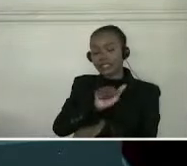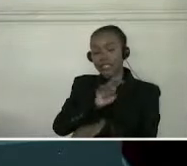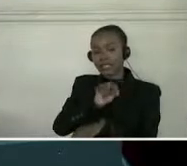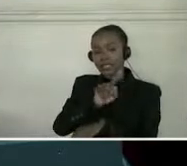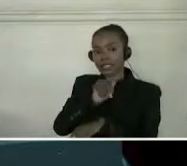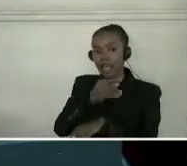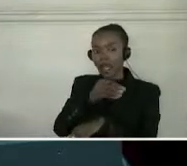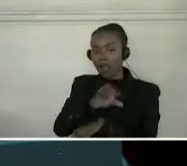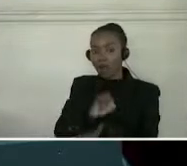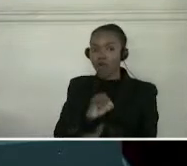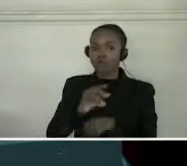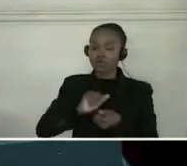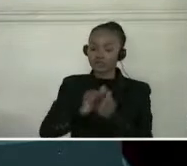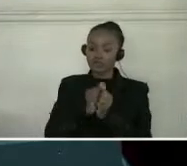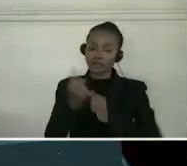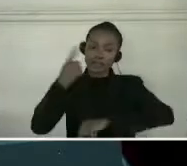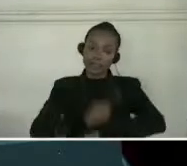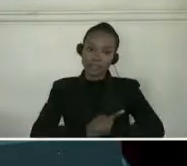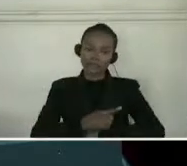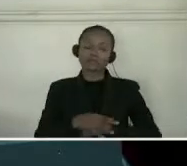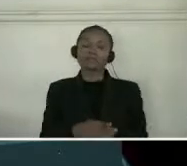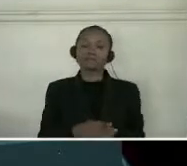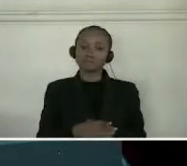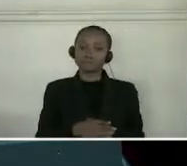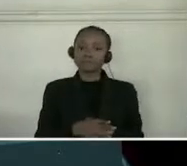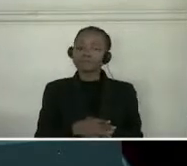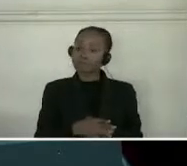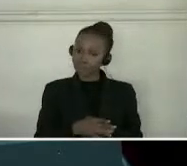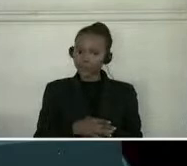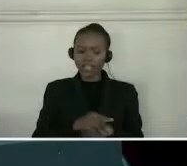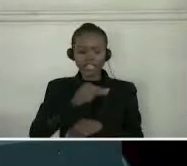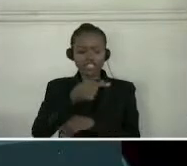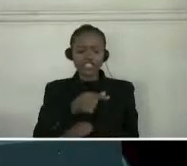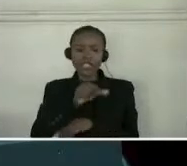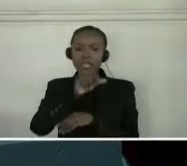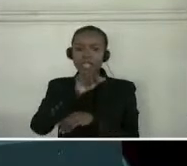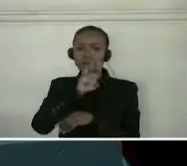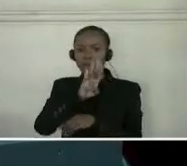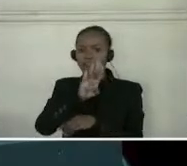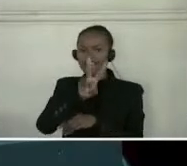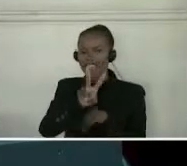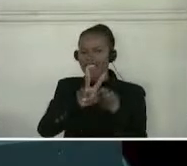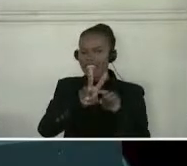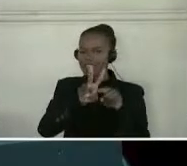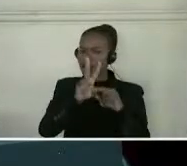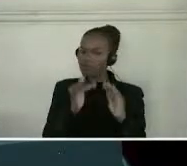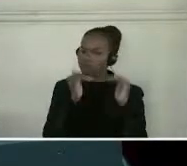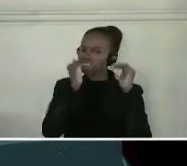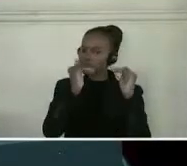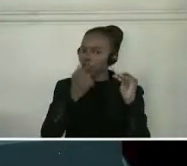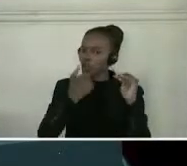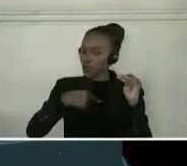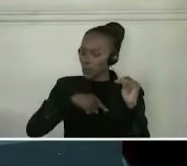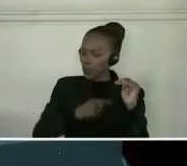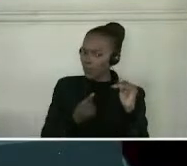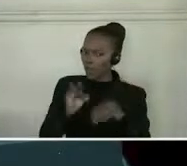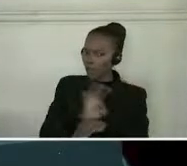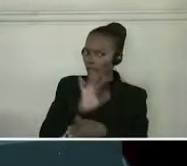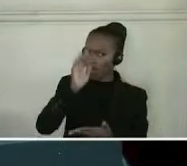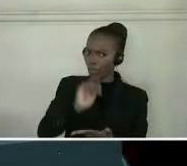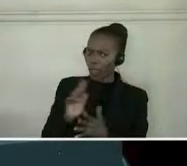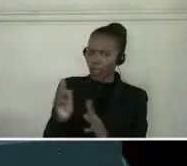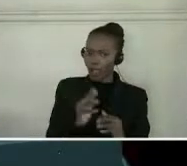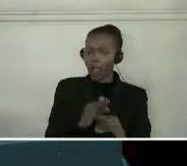gender-based violence the department plan to respond to the sketch of gender-based violence